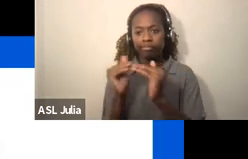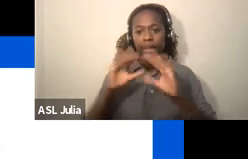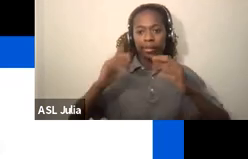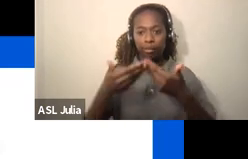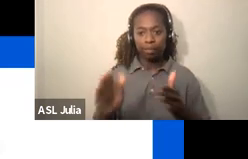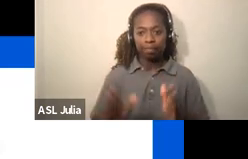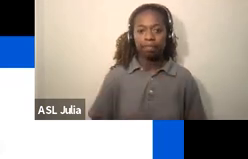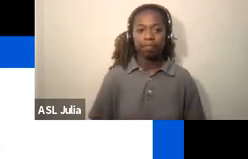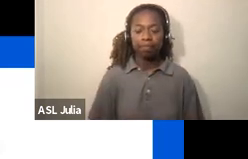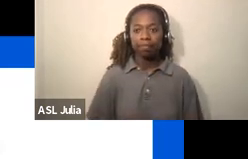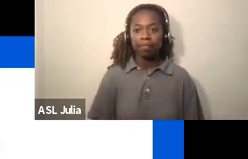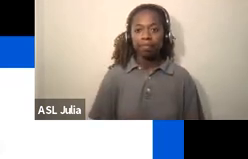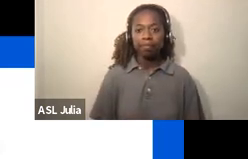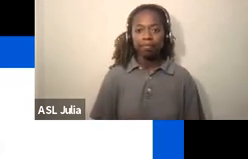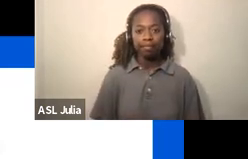oops